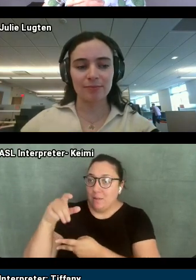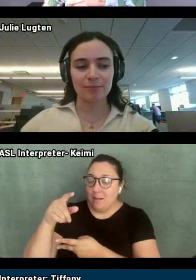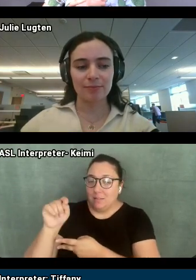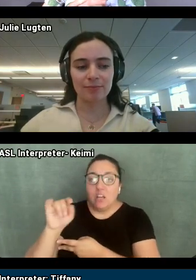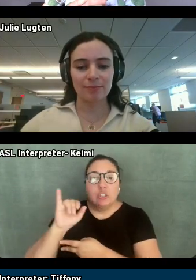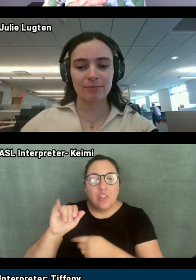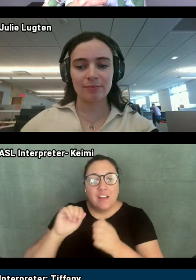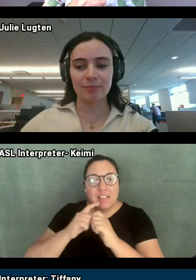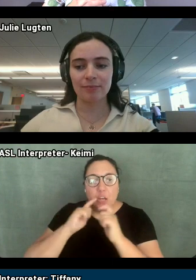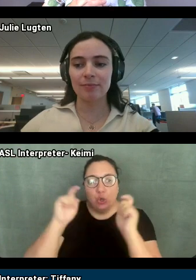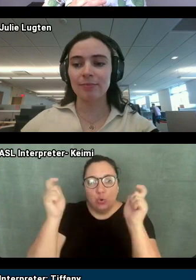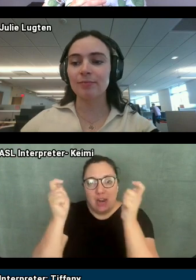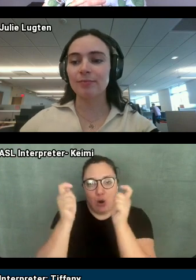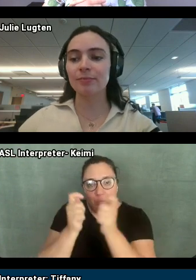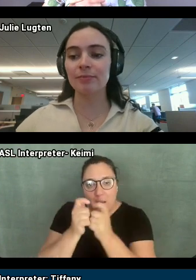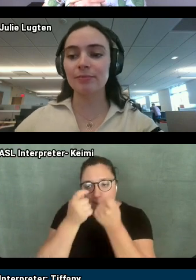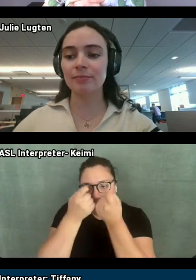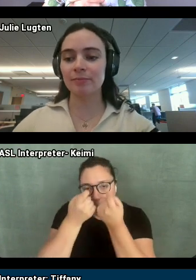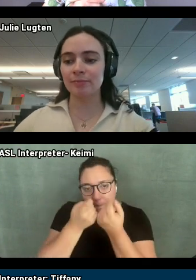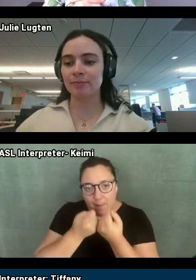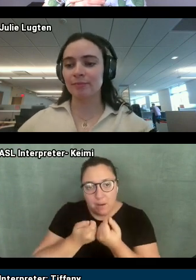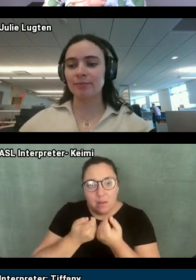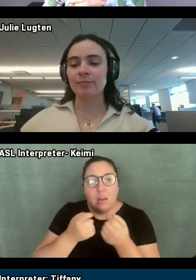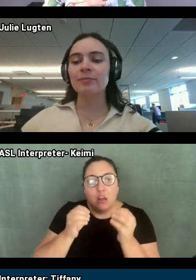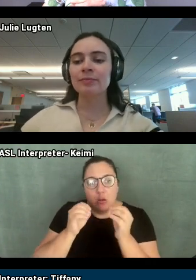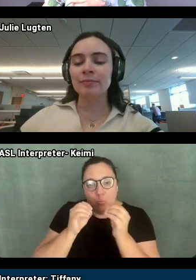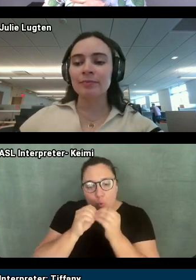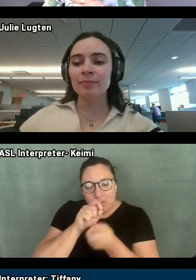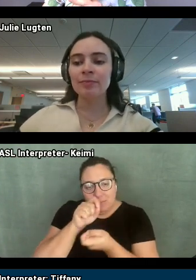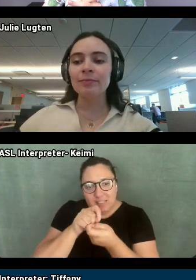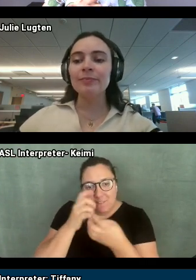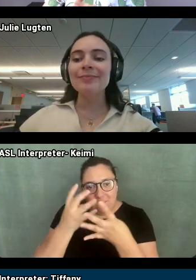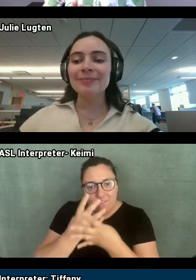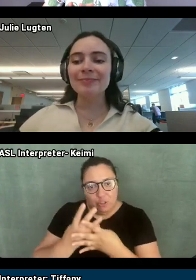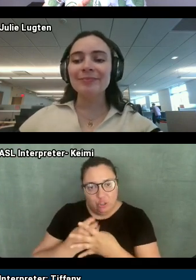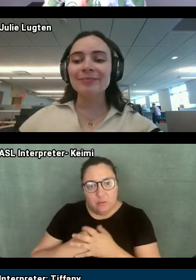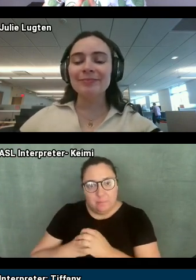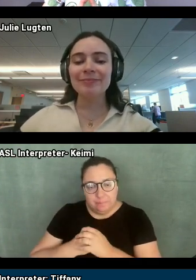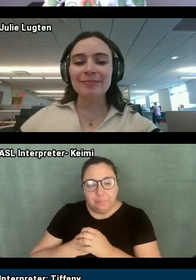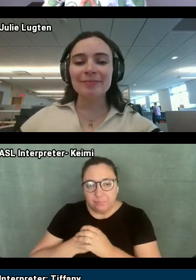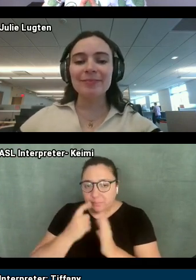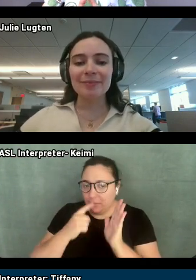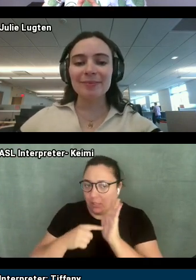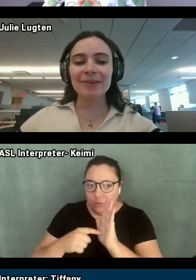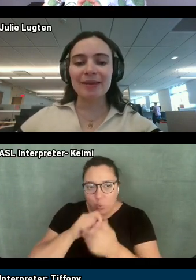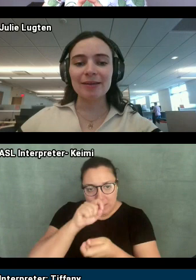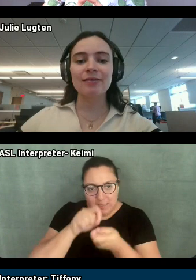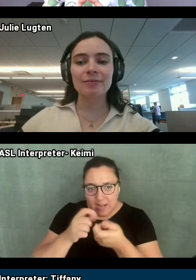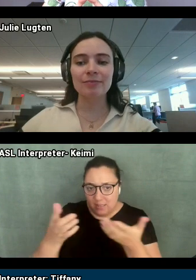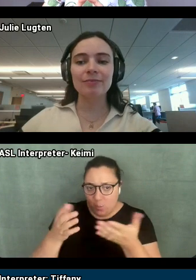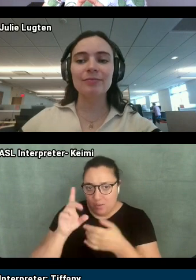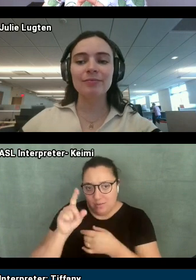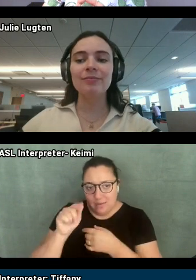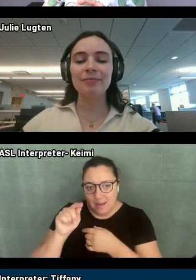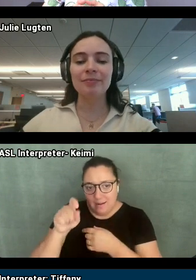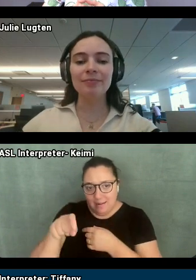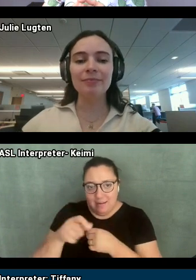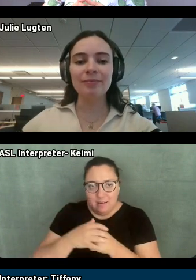narrow down these filters to be even more specific and show us exactly the data we need.